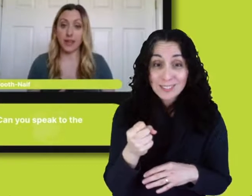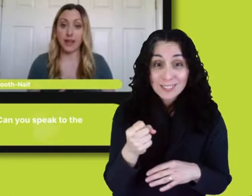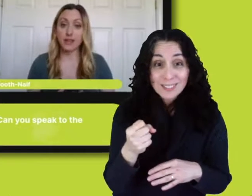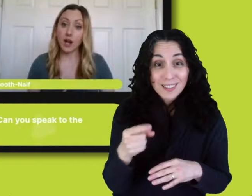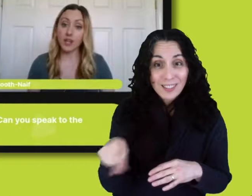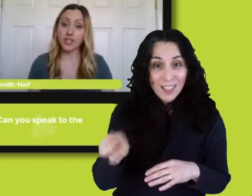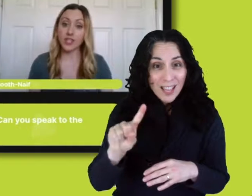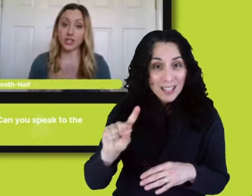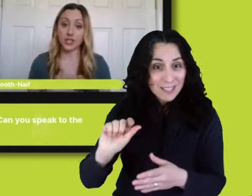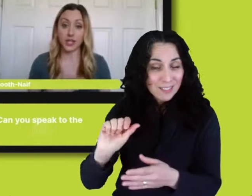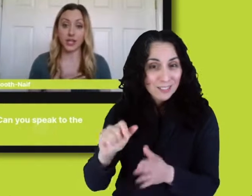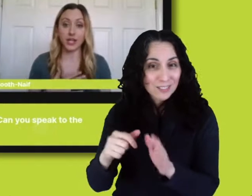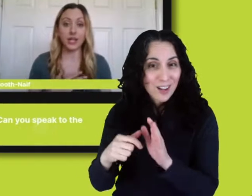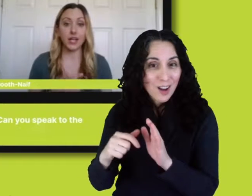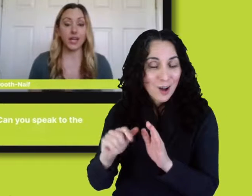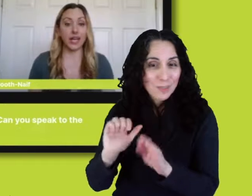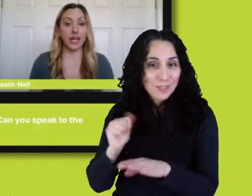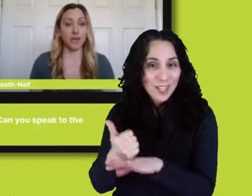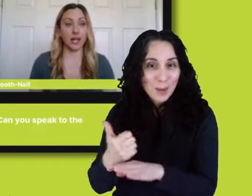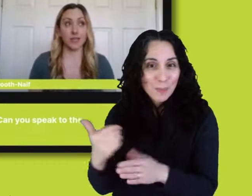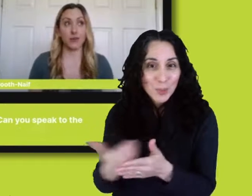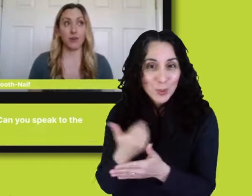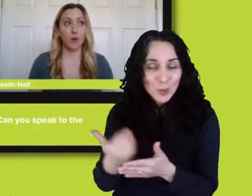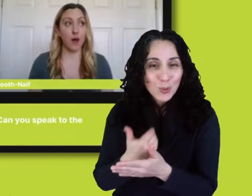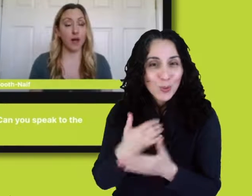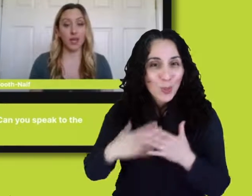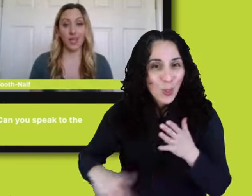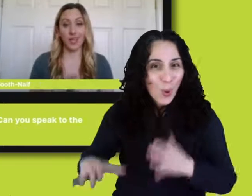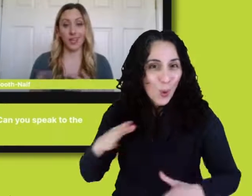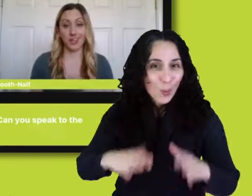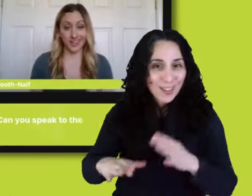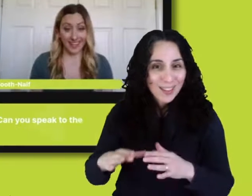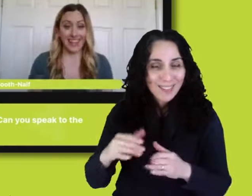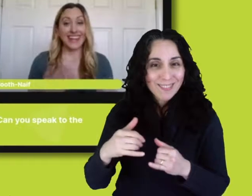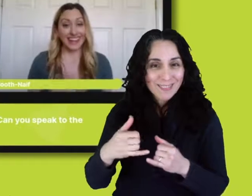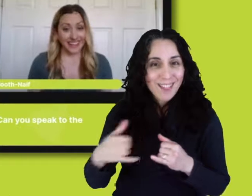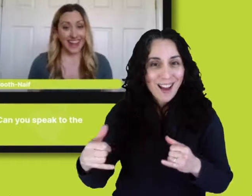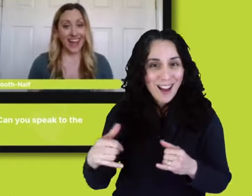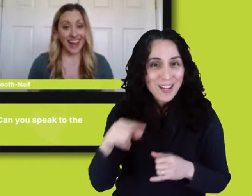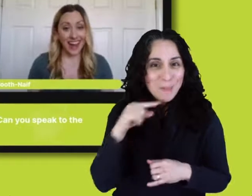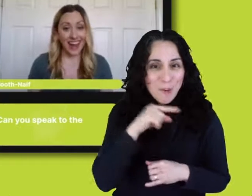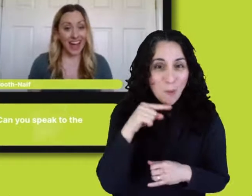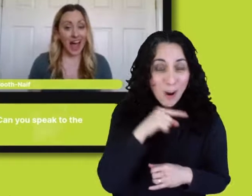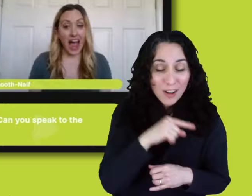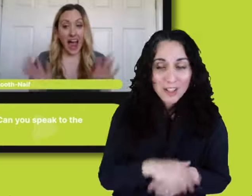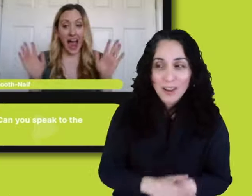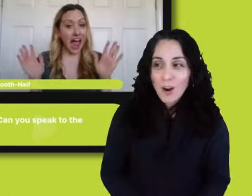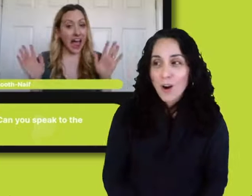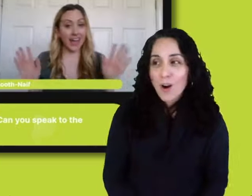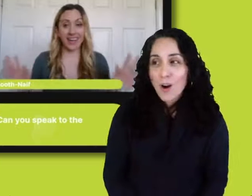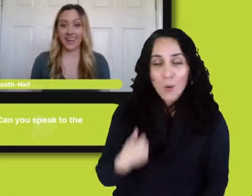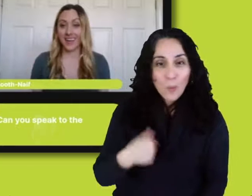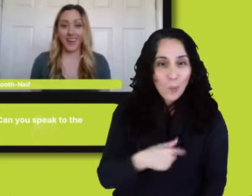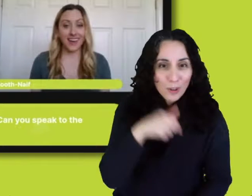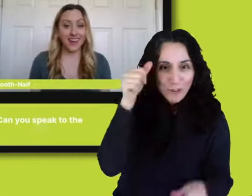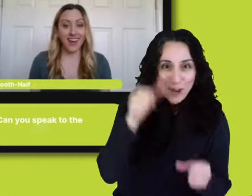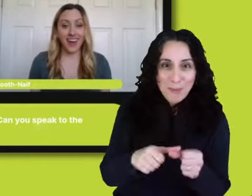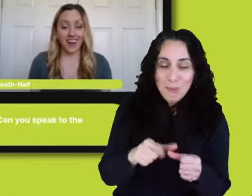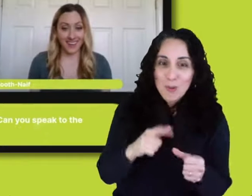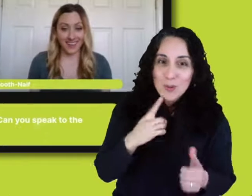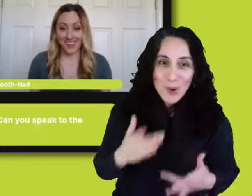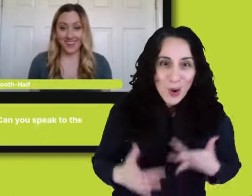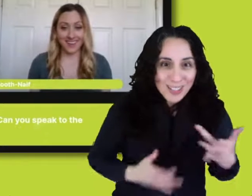adaptive clothing line launch last year, and we got to go to Milwaukee. We remember that. We were so excited about it. You have no idea. When